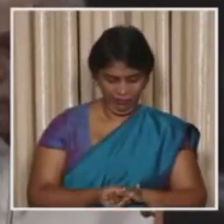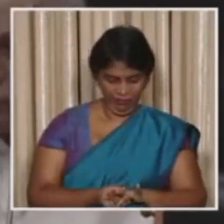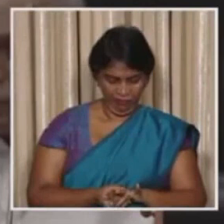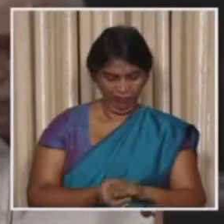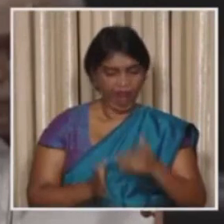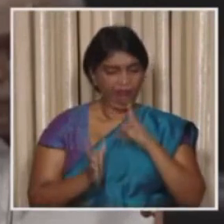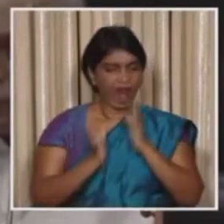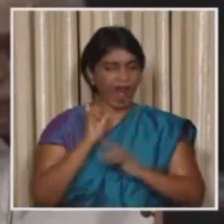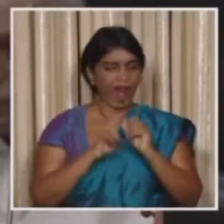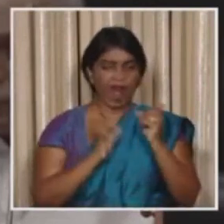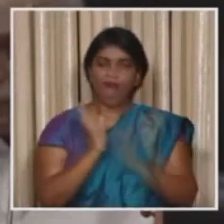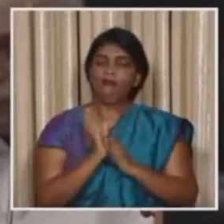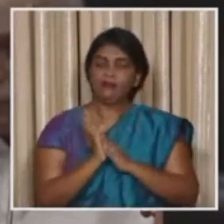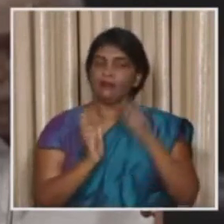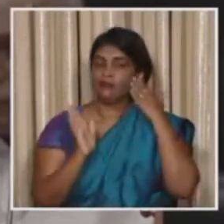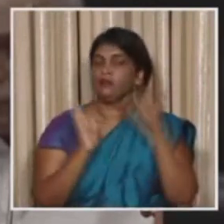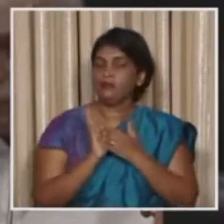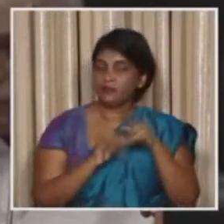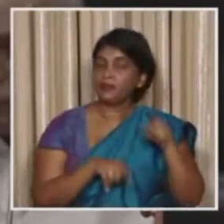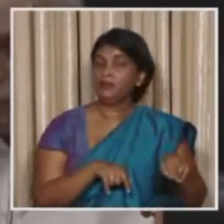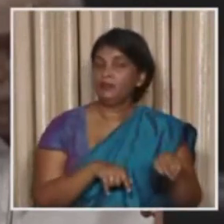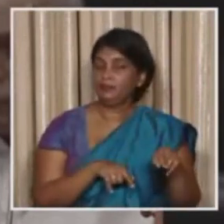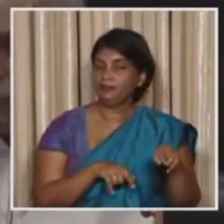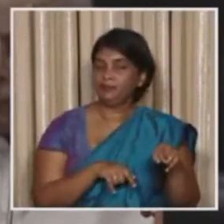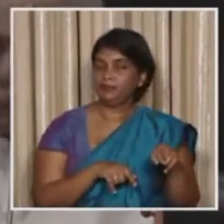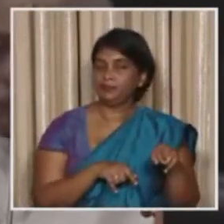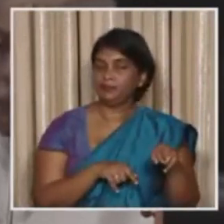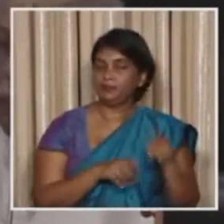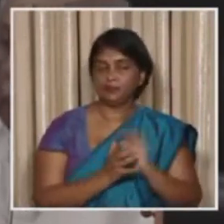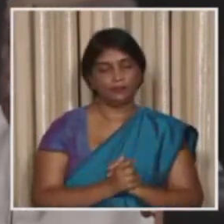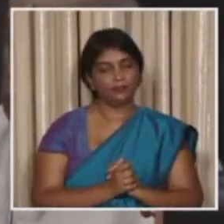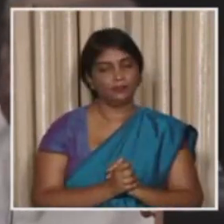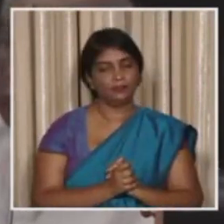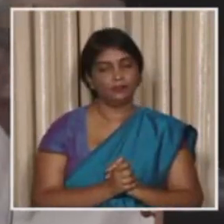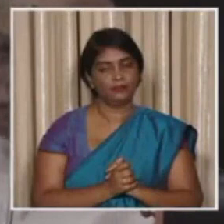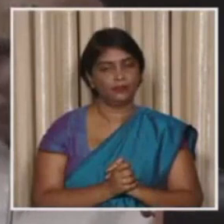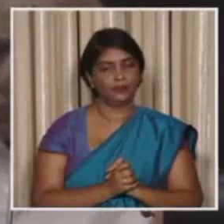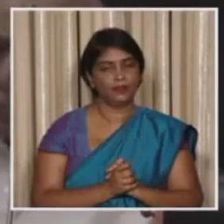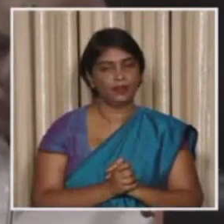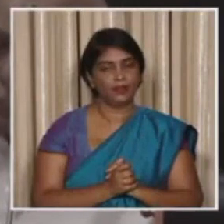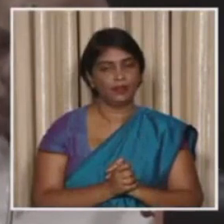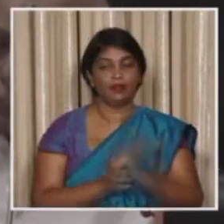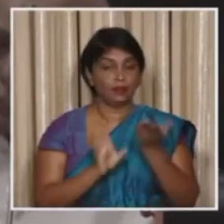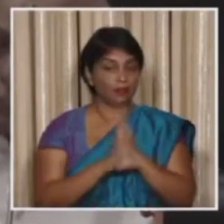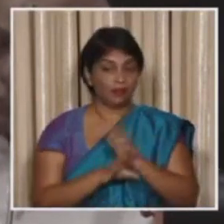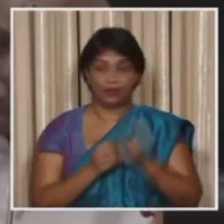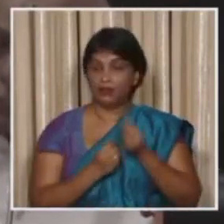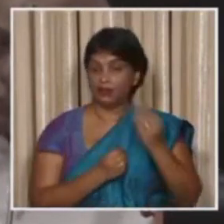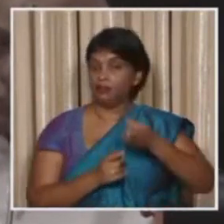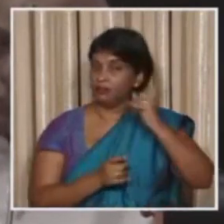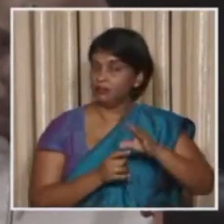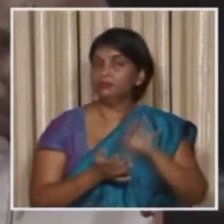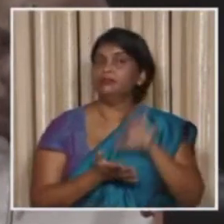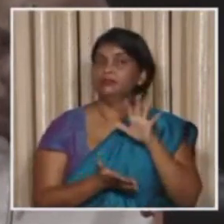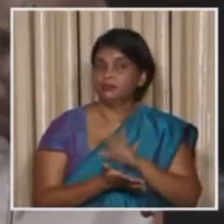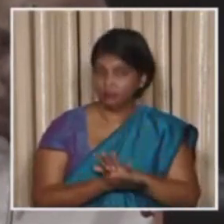legal proceedings on the withdrawal of the original interim order. A committee chaired by the Secretary of the President will examine and facilitate matters